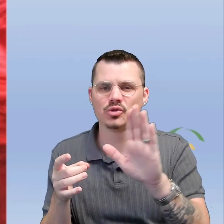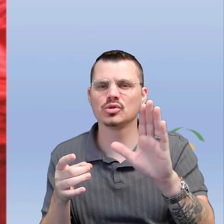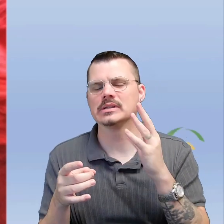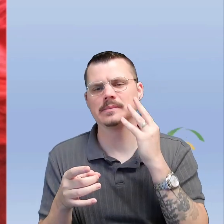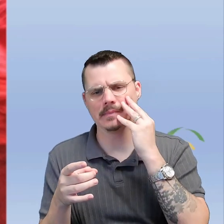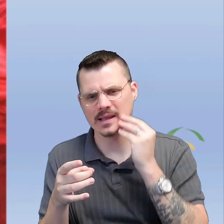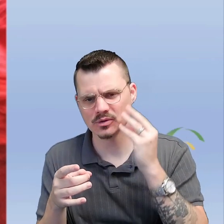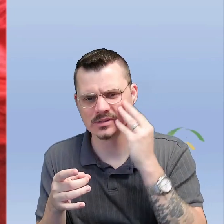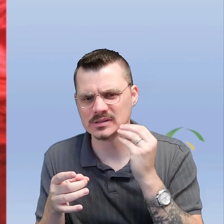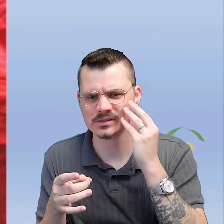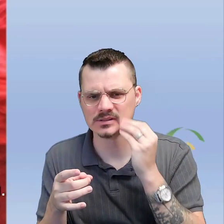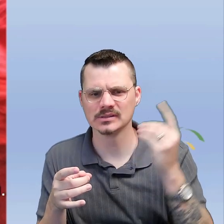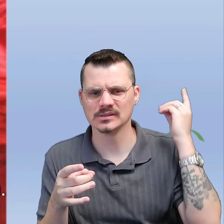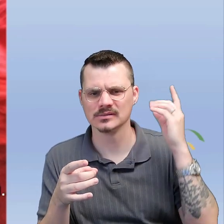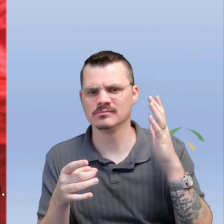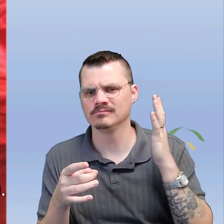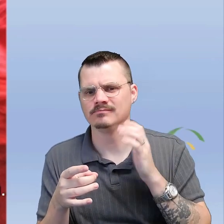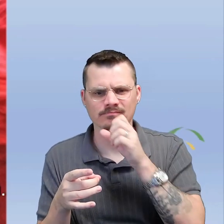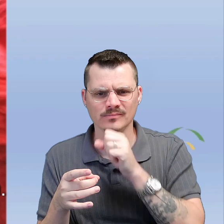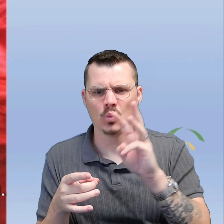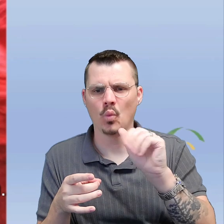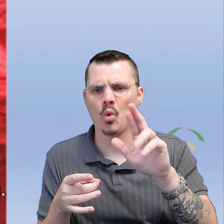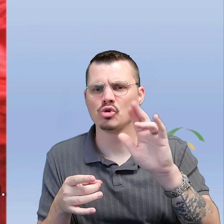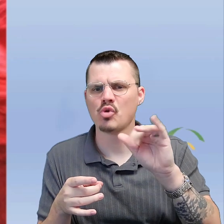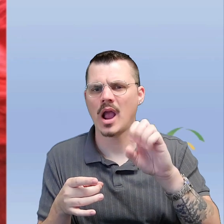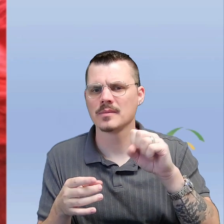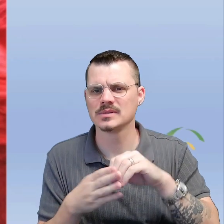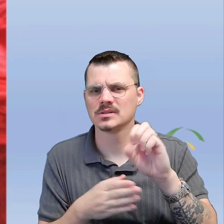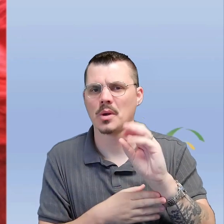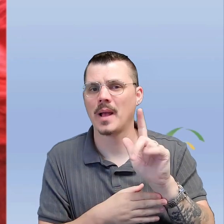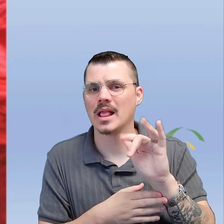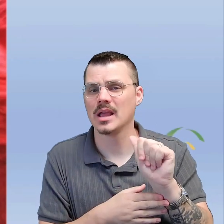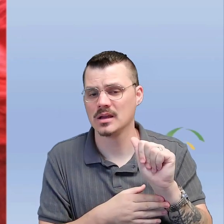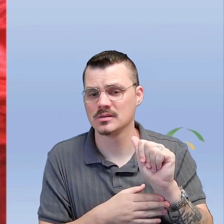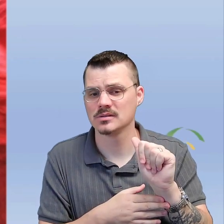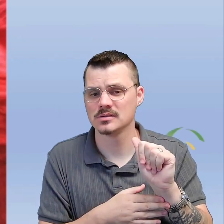her experience of enduring war crimes in Somalia.